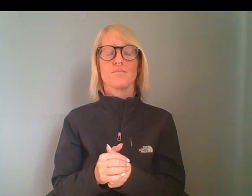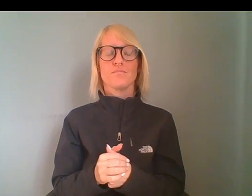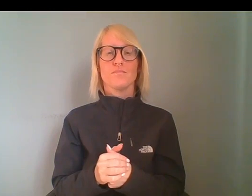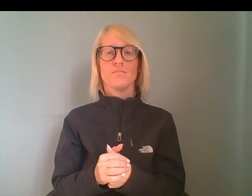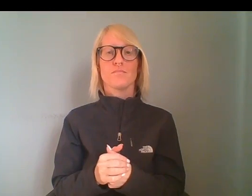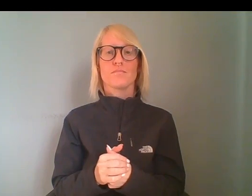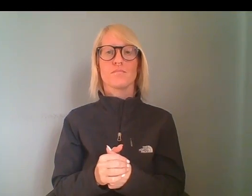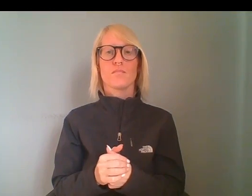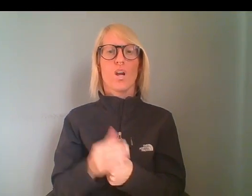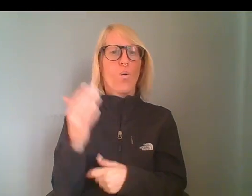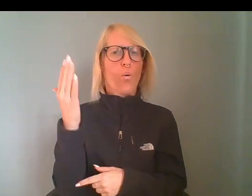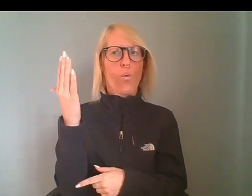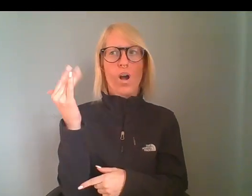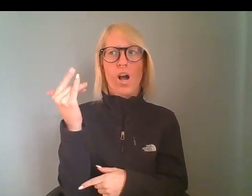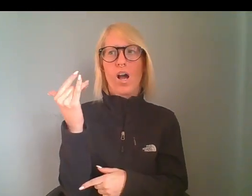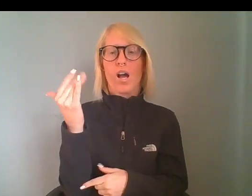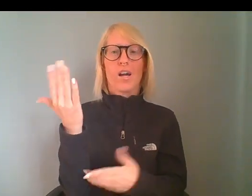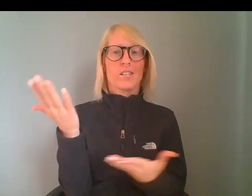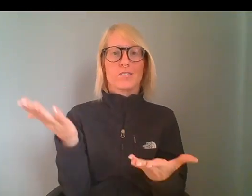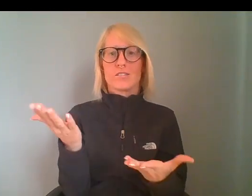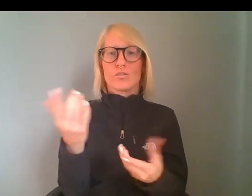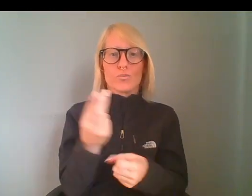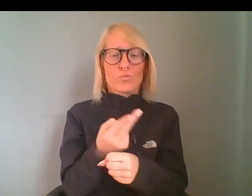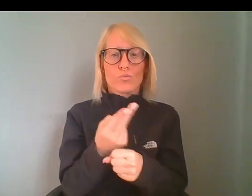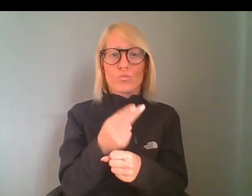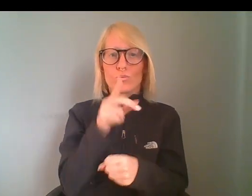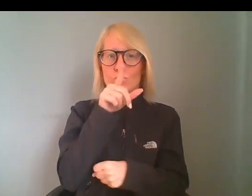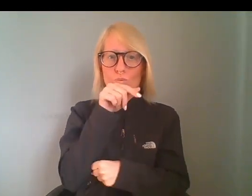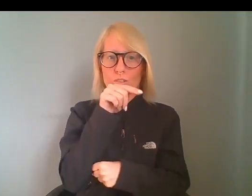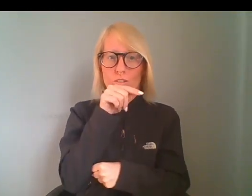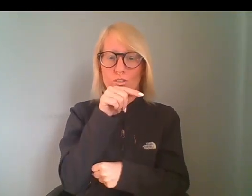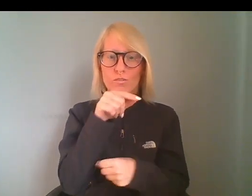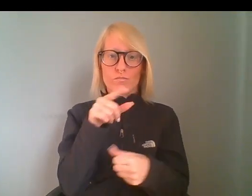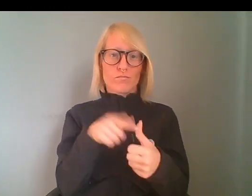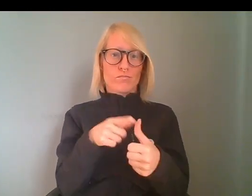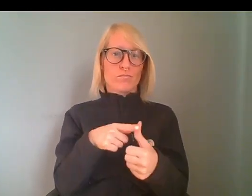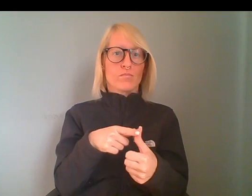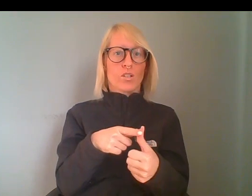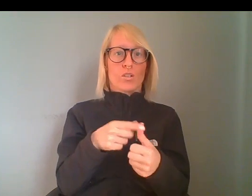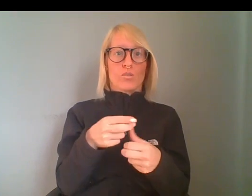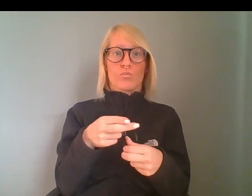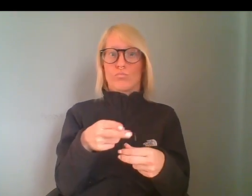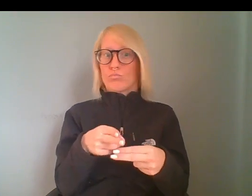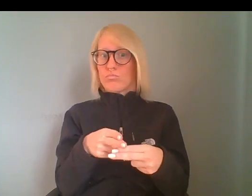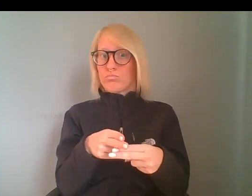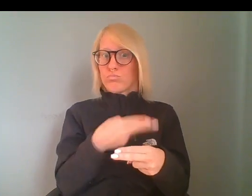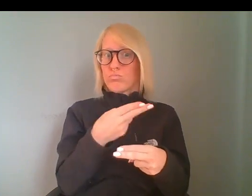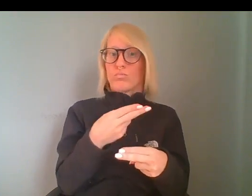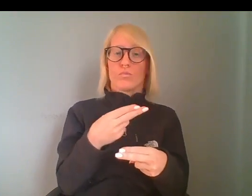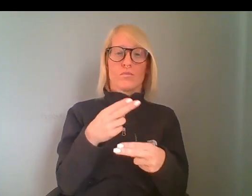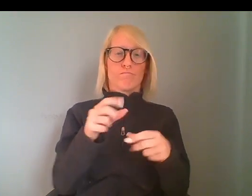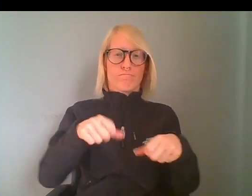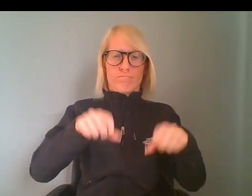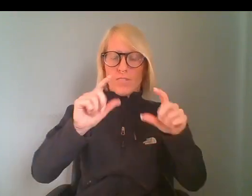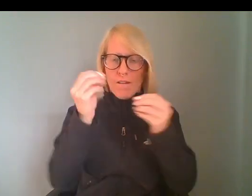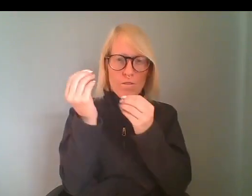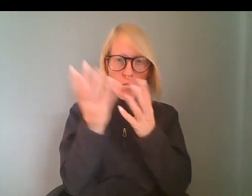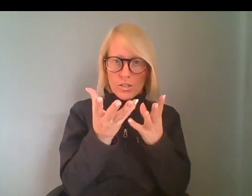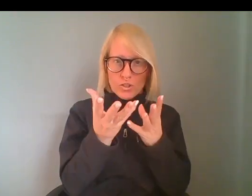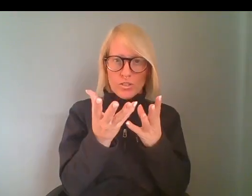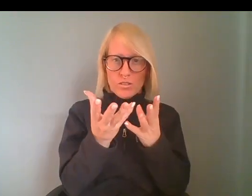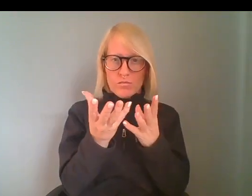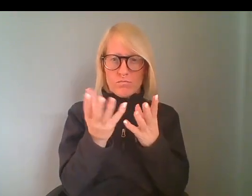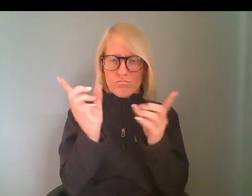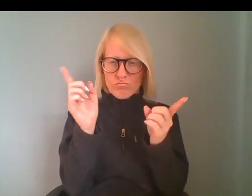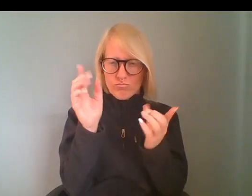might want to use Twitter. Again, I talked about short snippets of information. So some people find this easy, some people find it hard. You know,